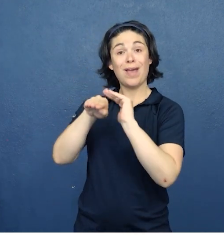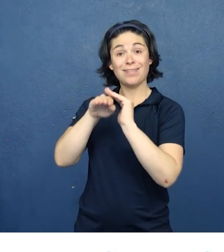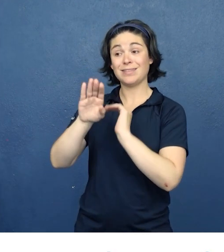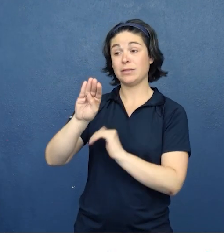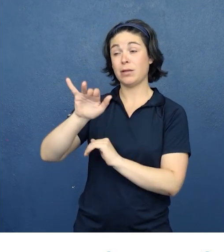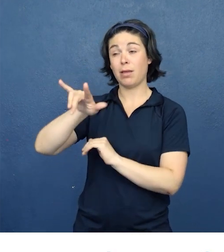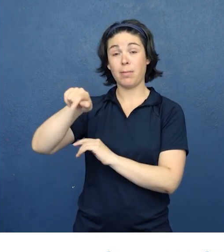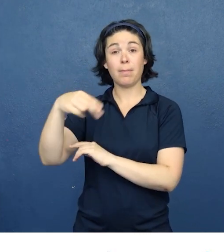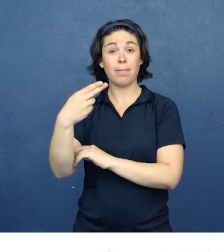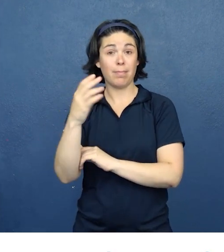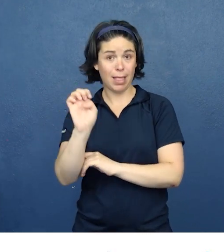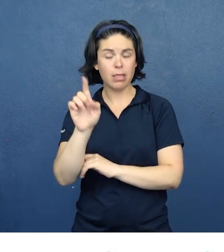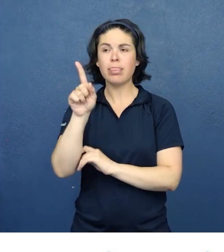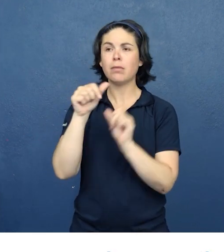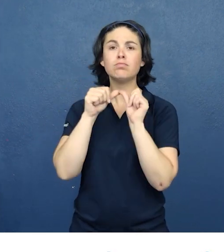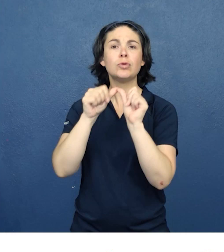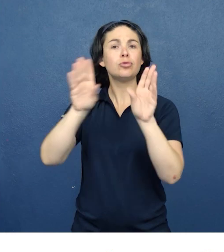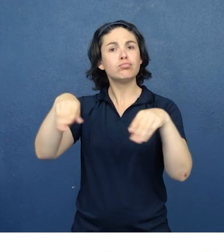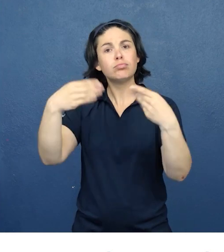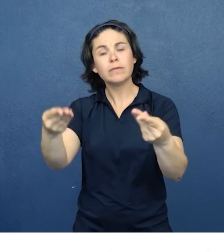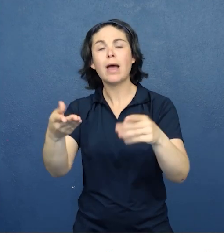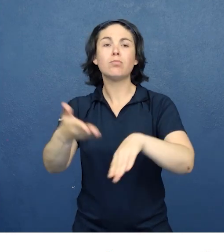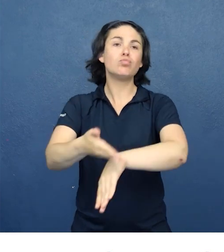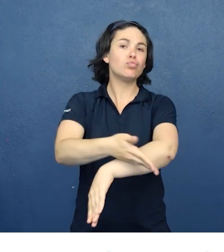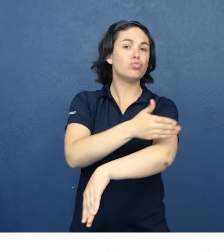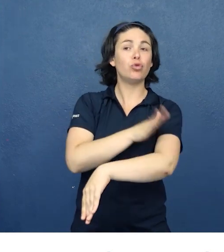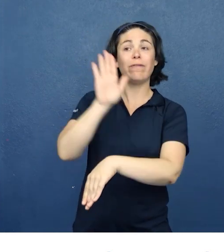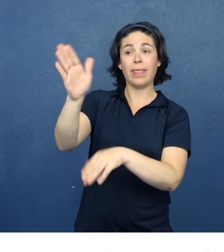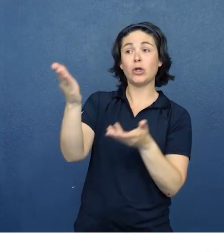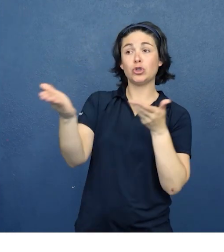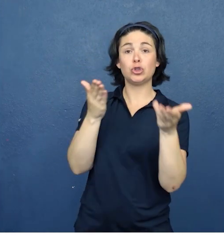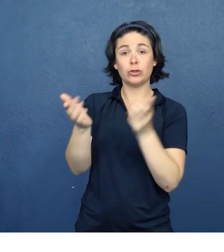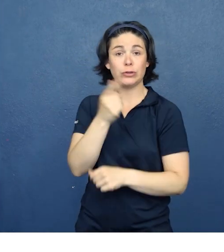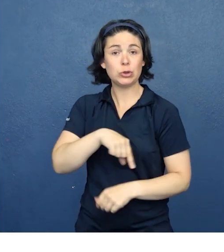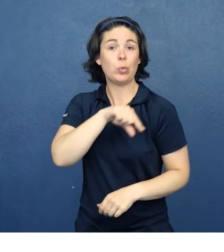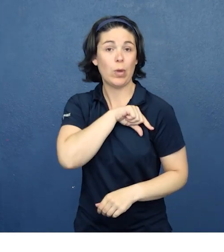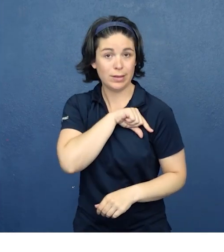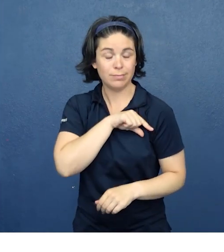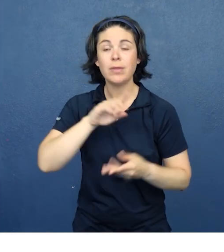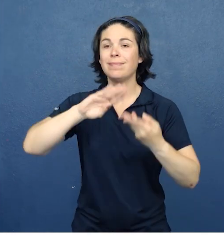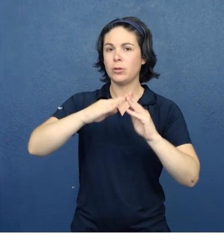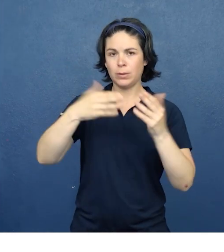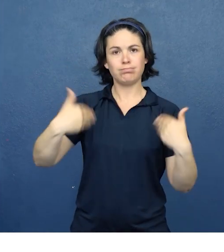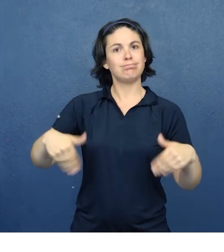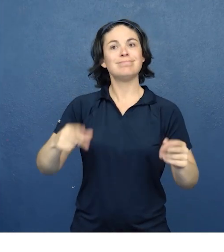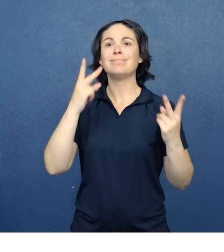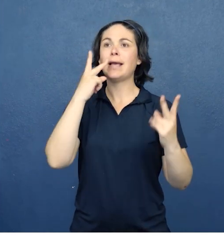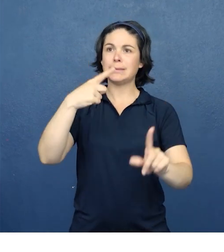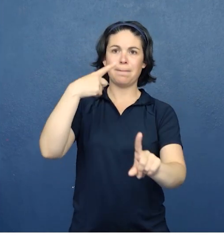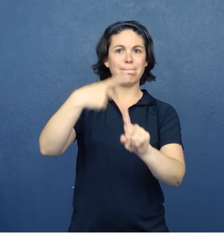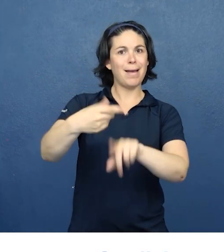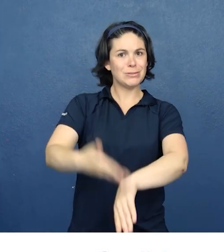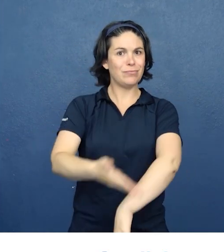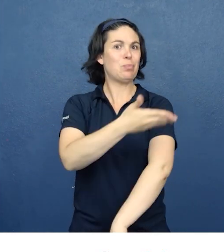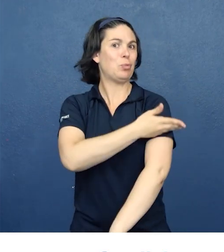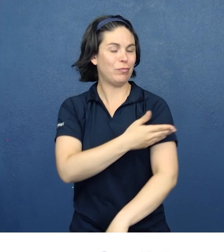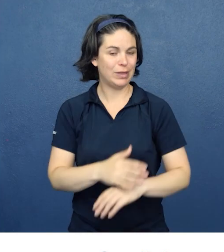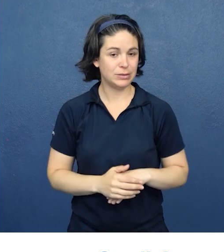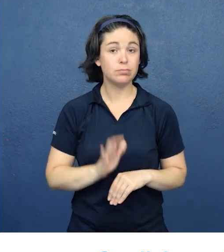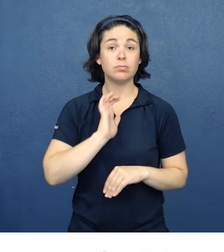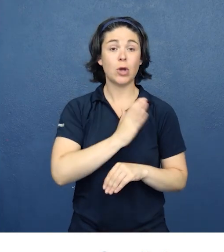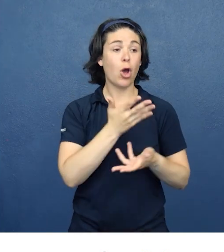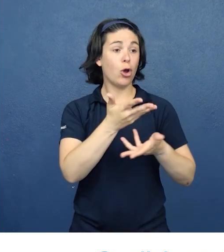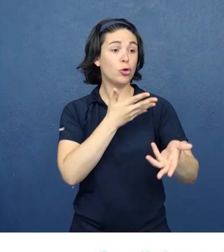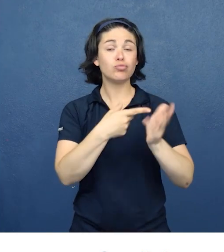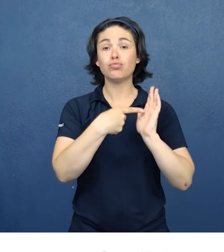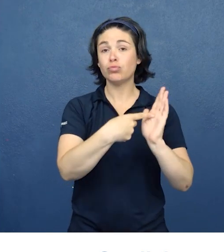Blythe have continued throughout the year to improve the service quality. The community has seen positive improvements. Our liaisons